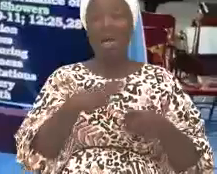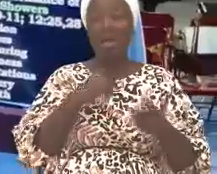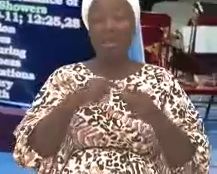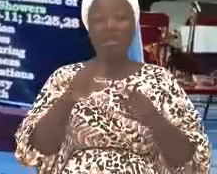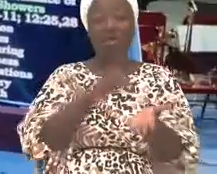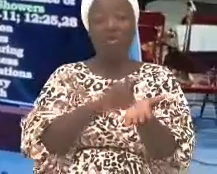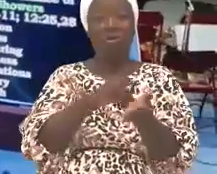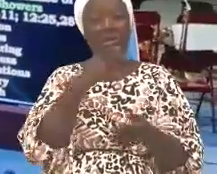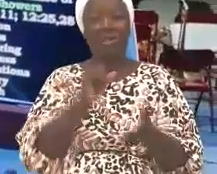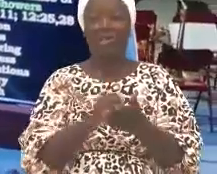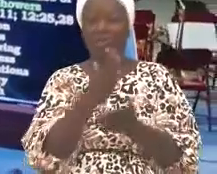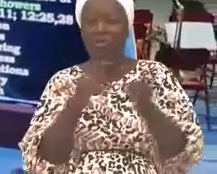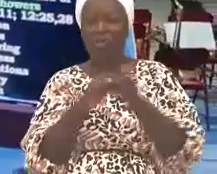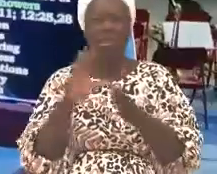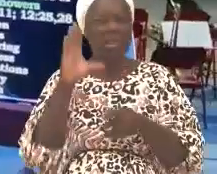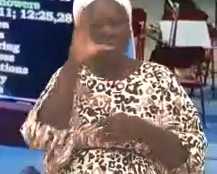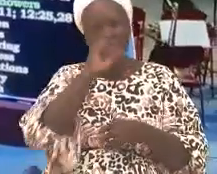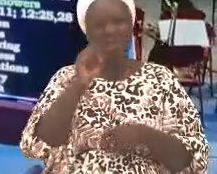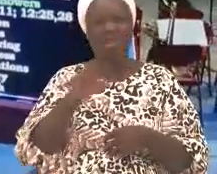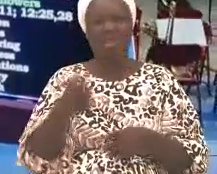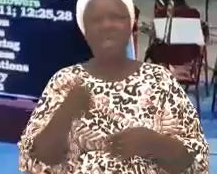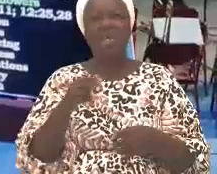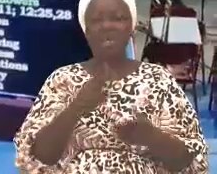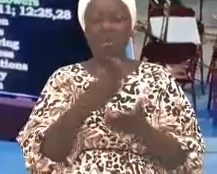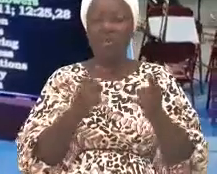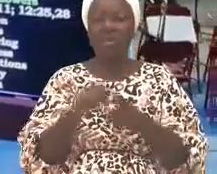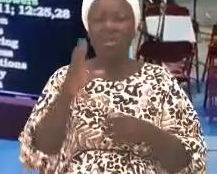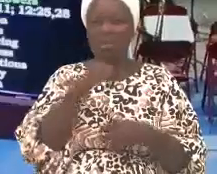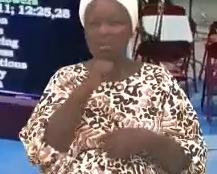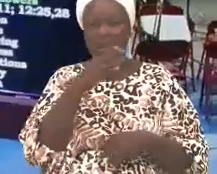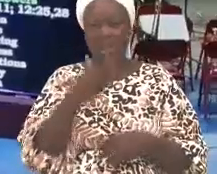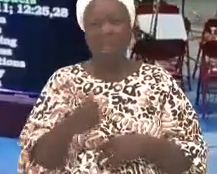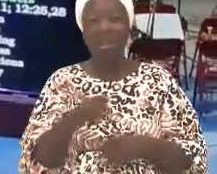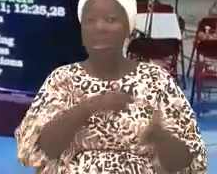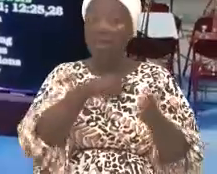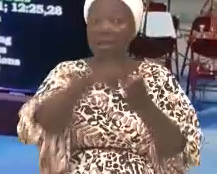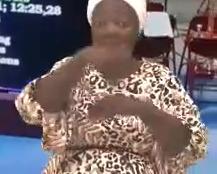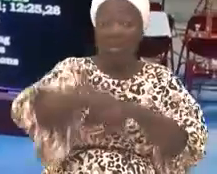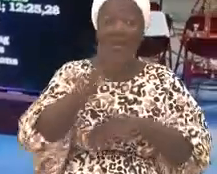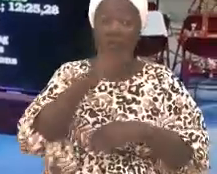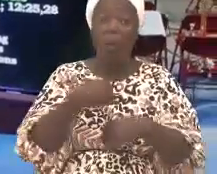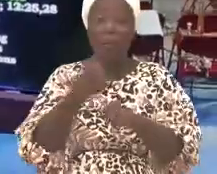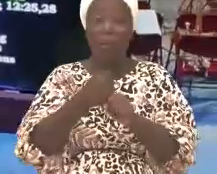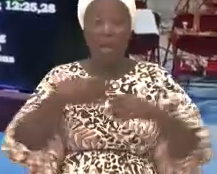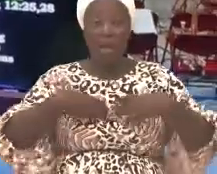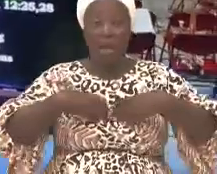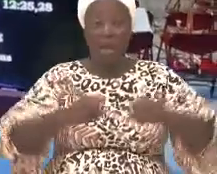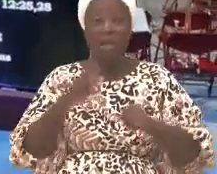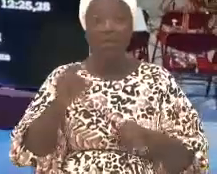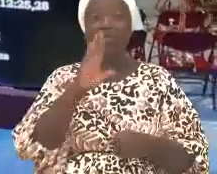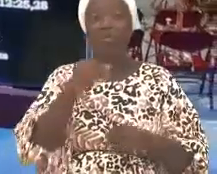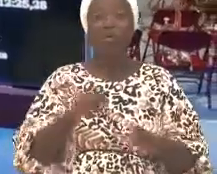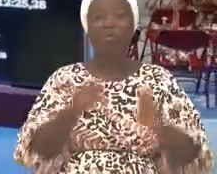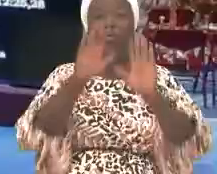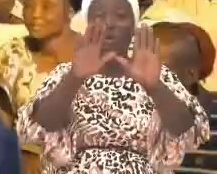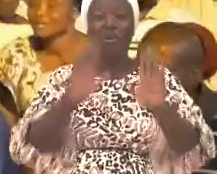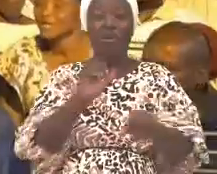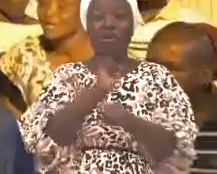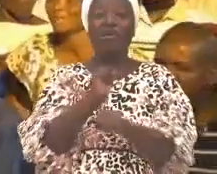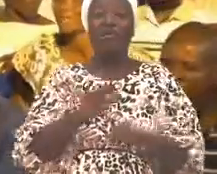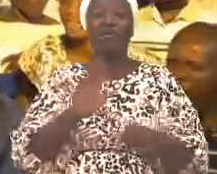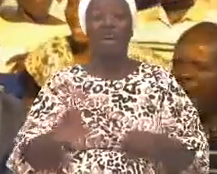is missing there, something is missing there, tonight you are made whole. Your miracle child has